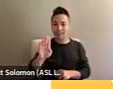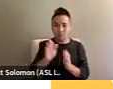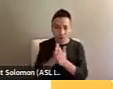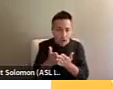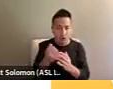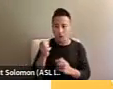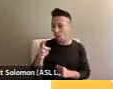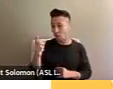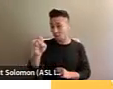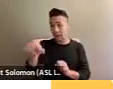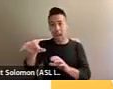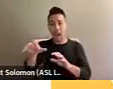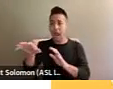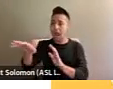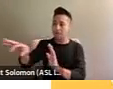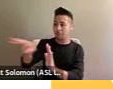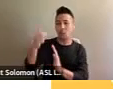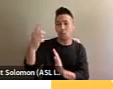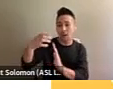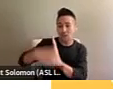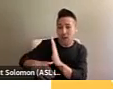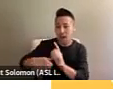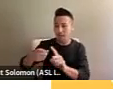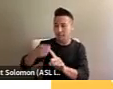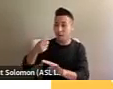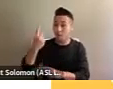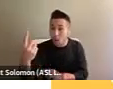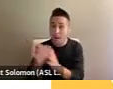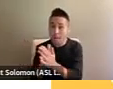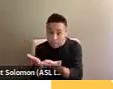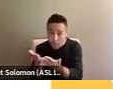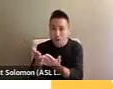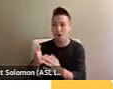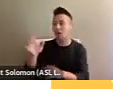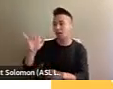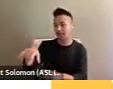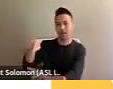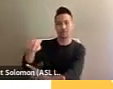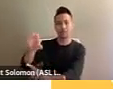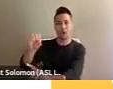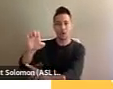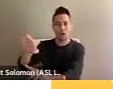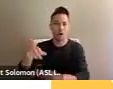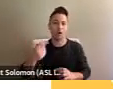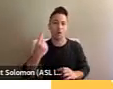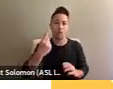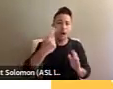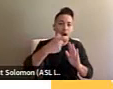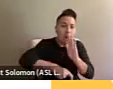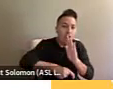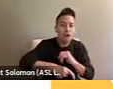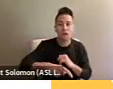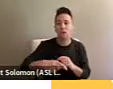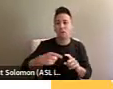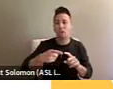one chapter from one book that's OER, or an article from a database that you can use in